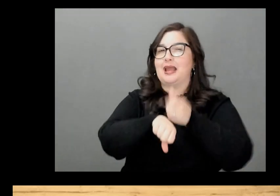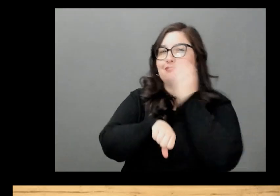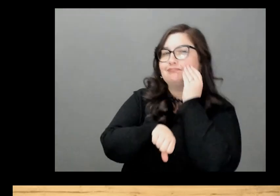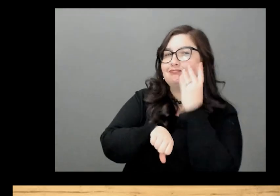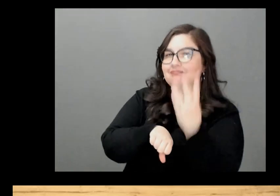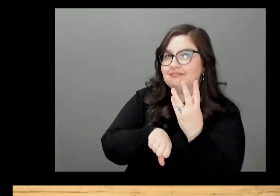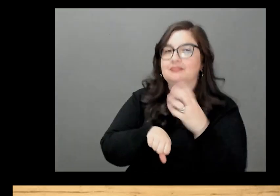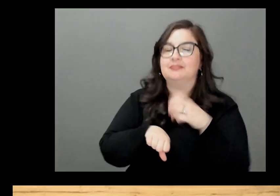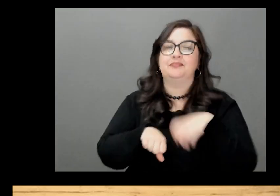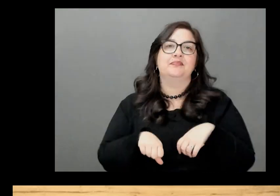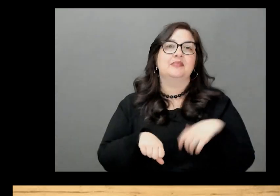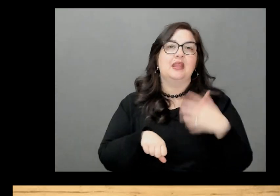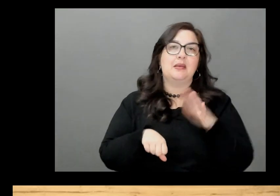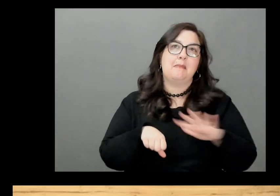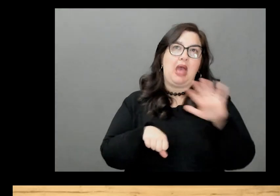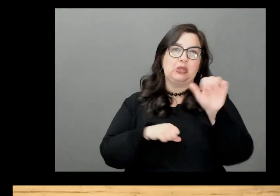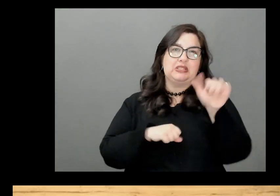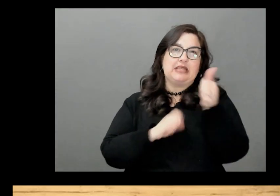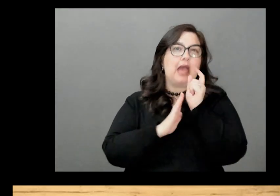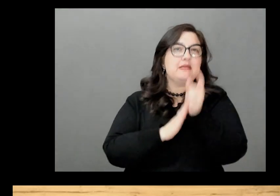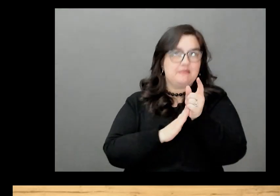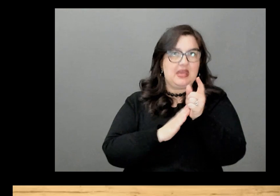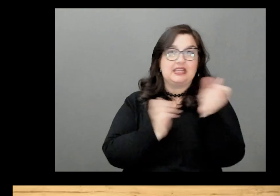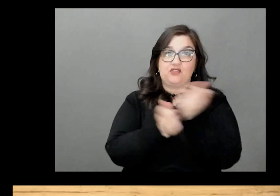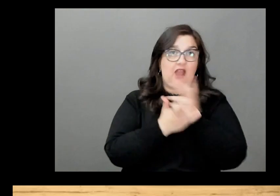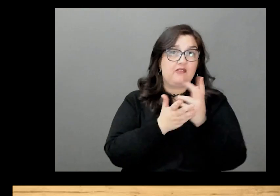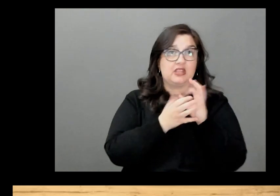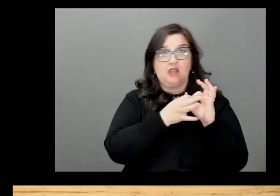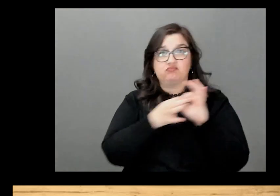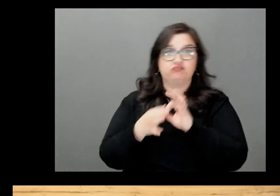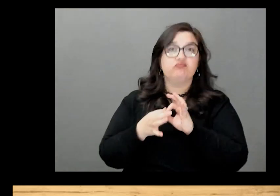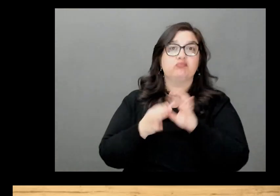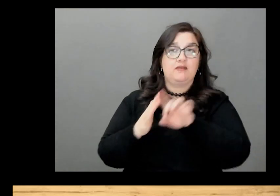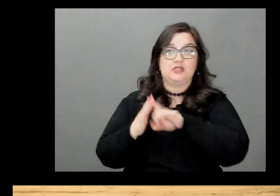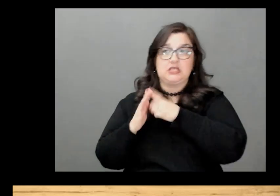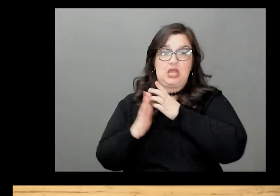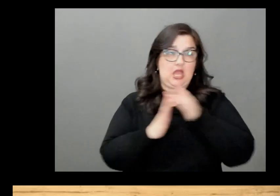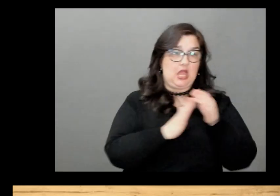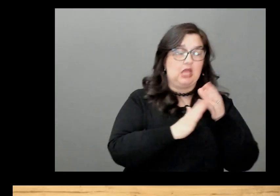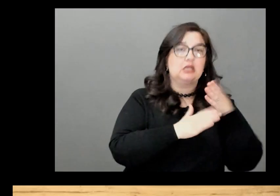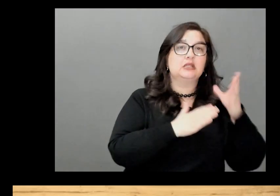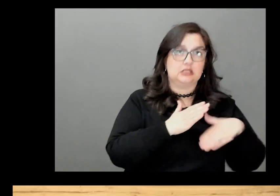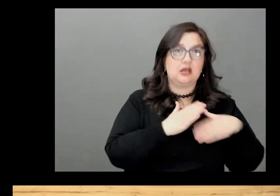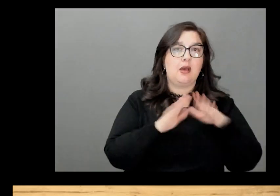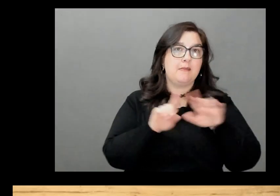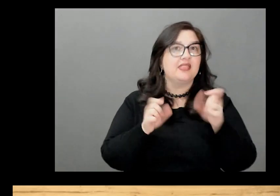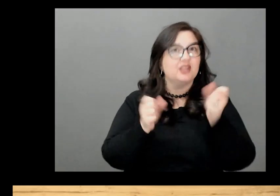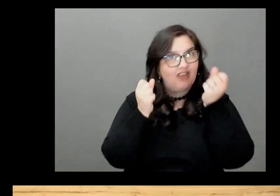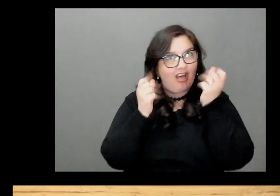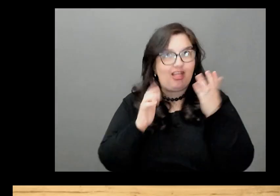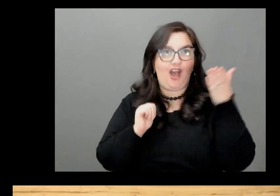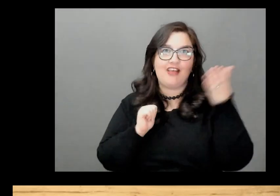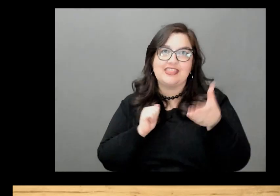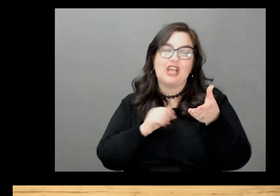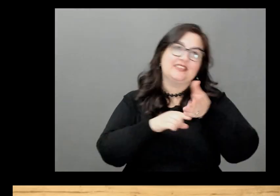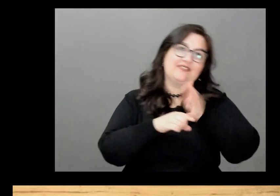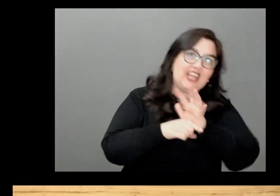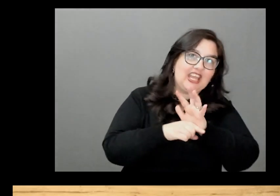It takes me about 10 minutes to get everything working end to end, and we'll get faster at that. But there's a lot there. There's video,